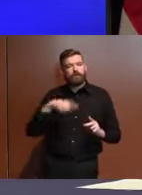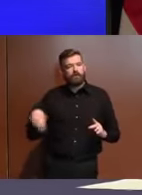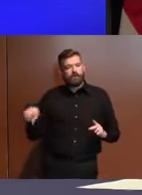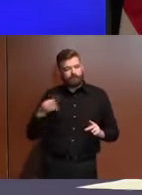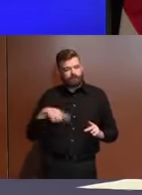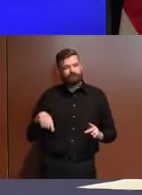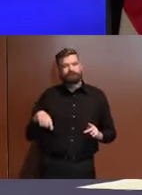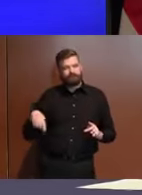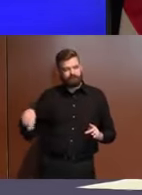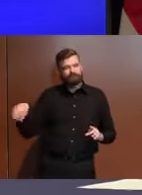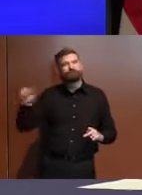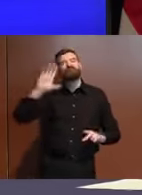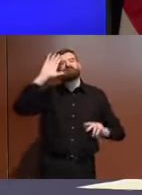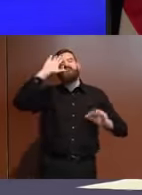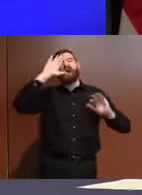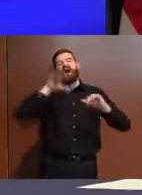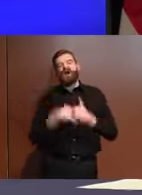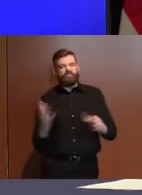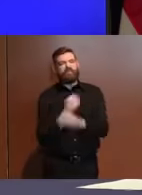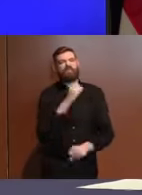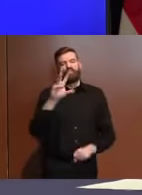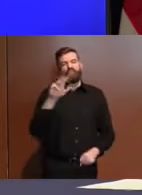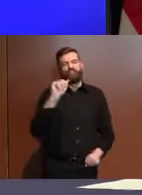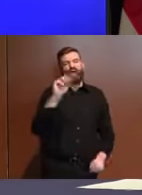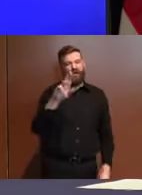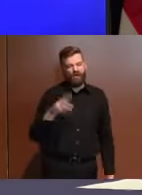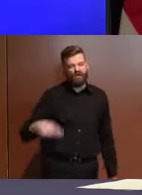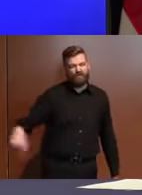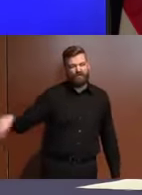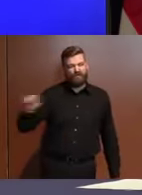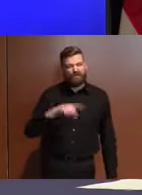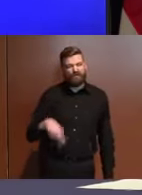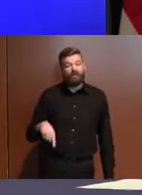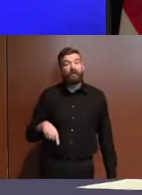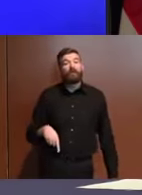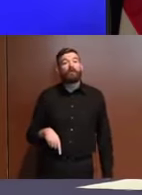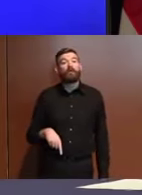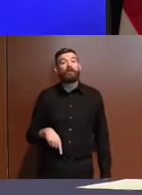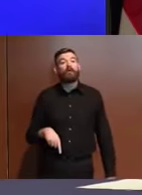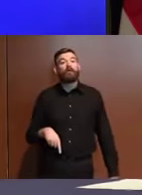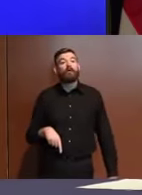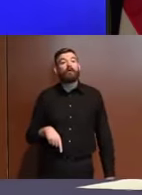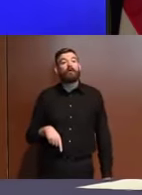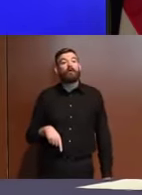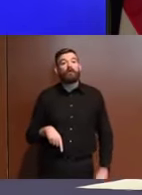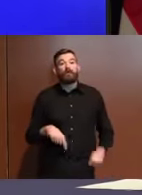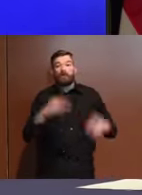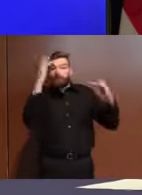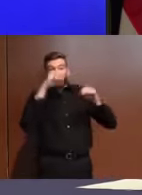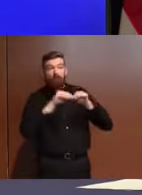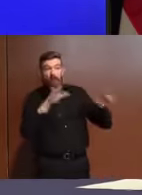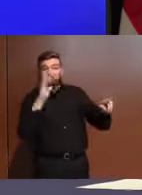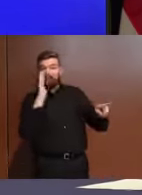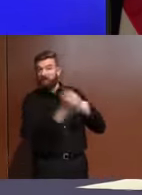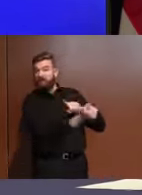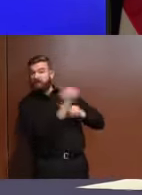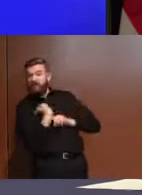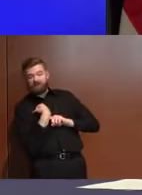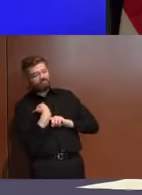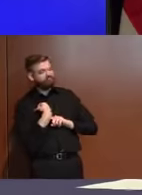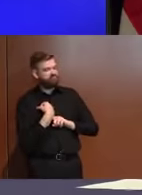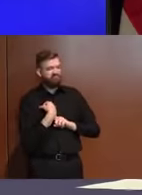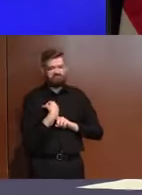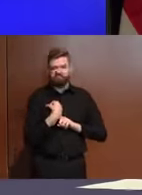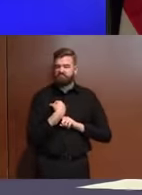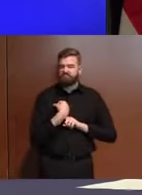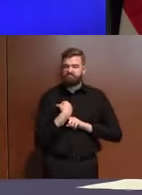And it doesn't take panic. That's the last thing we need. And just as equally so,